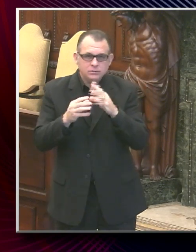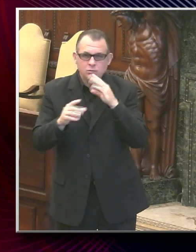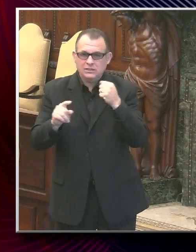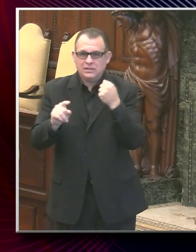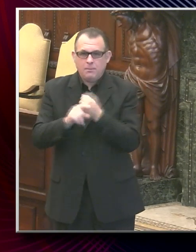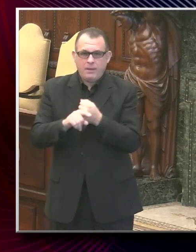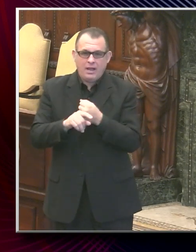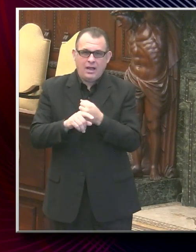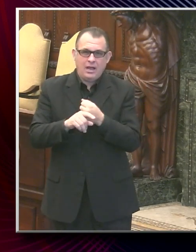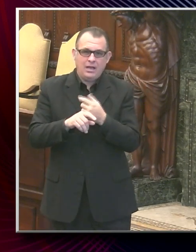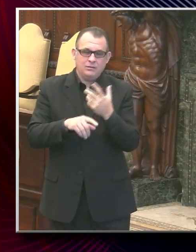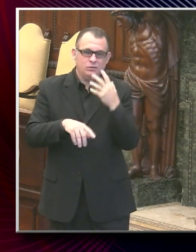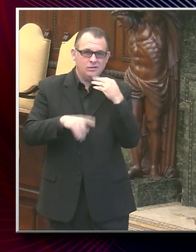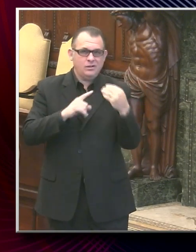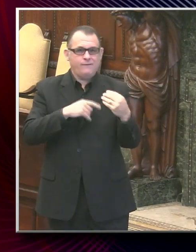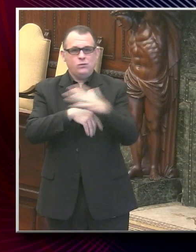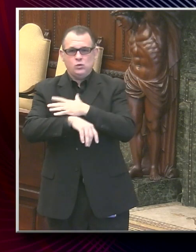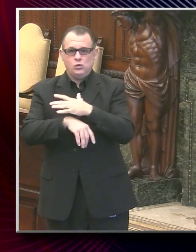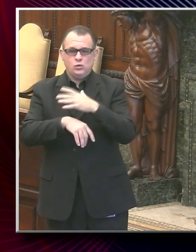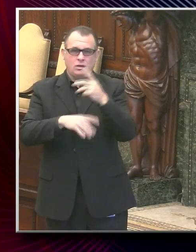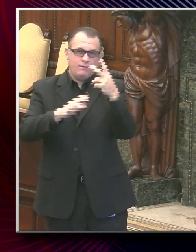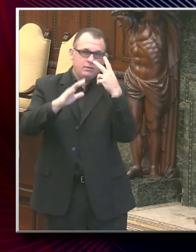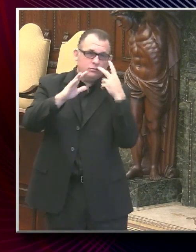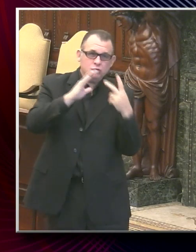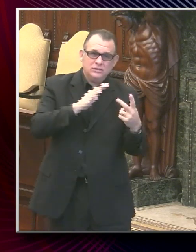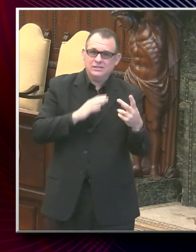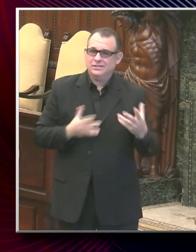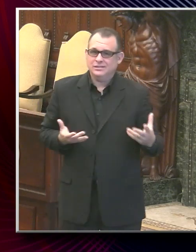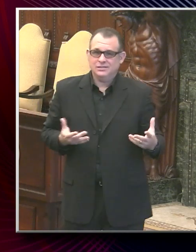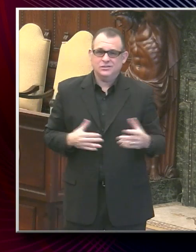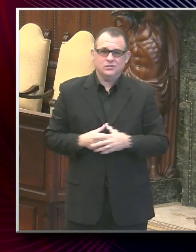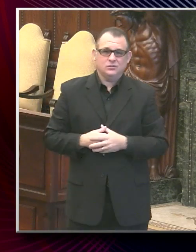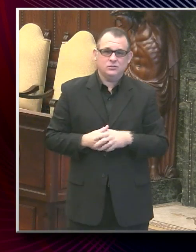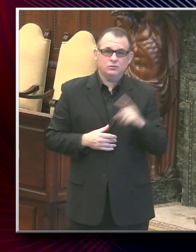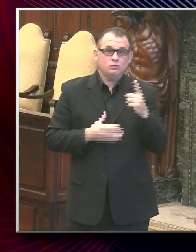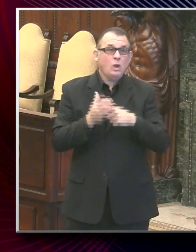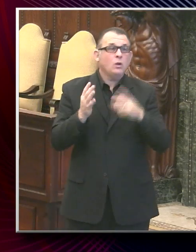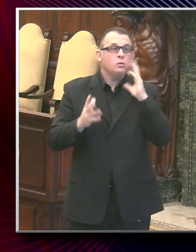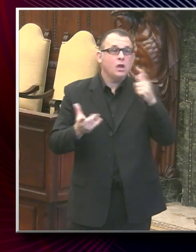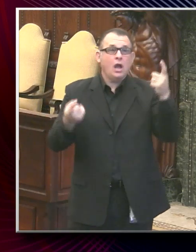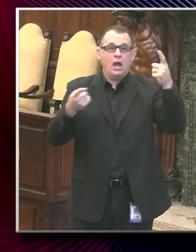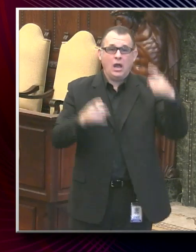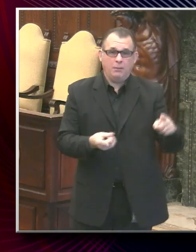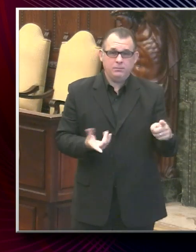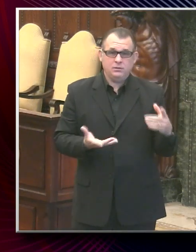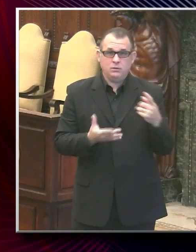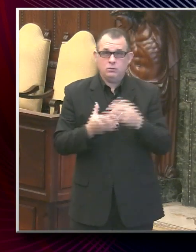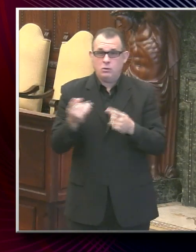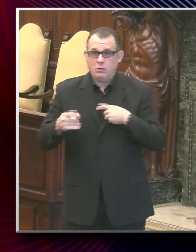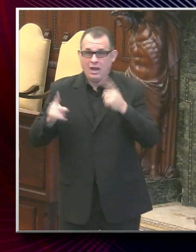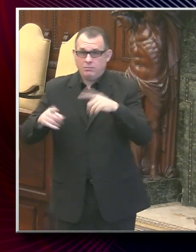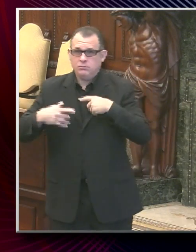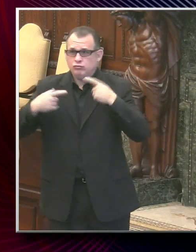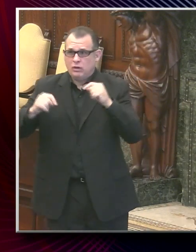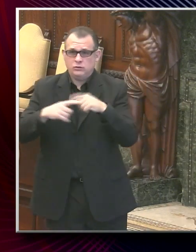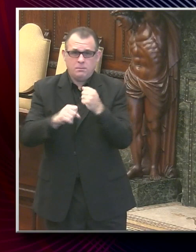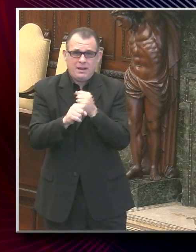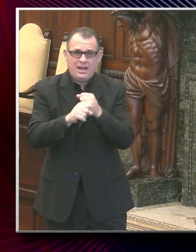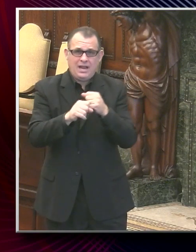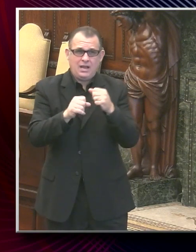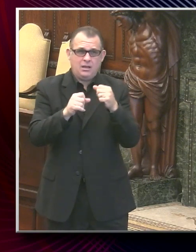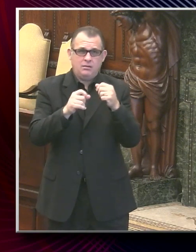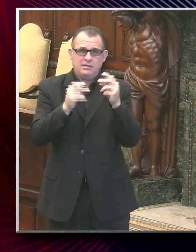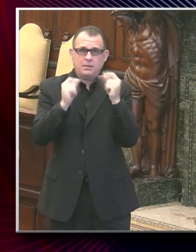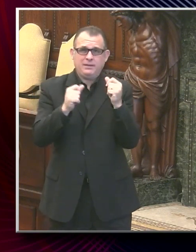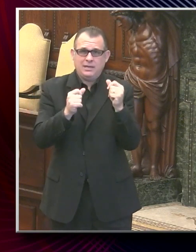to project where we will or will not be, and we'll accordingly make adjustments. Hopefully we start to level off